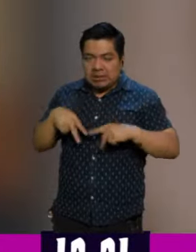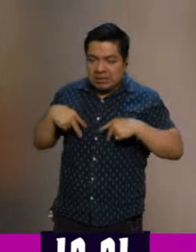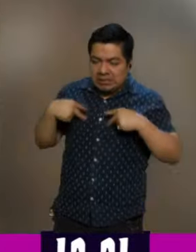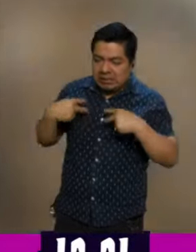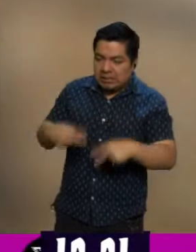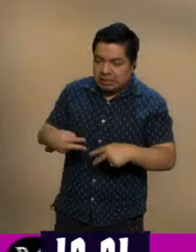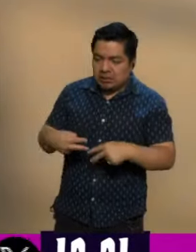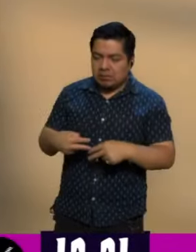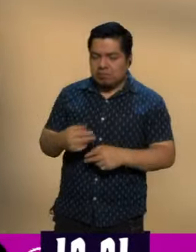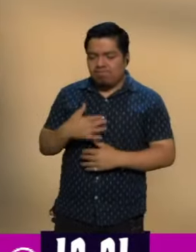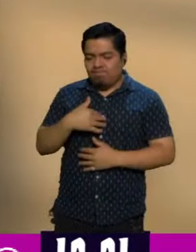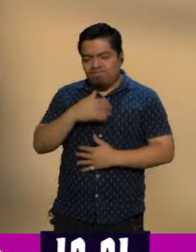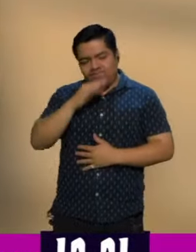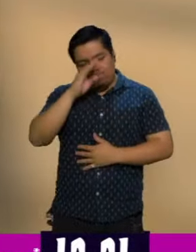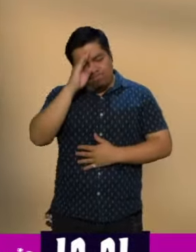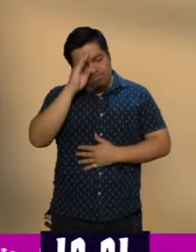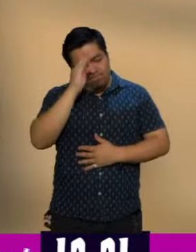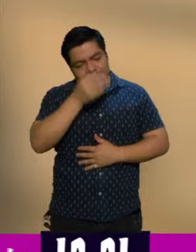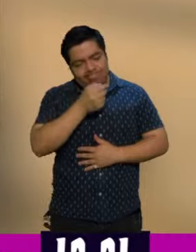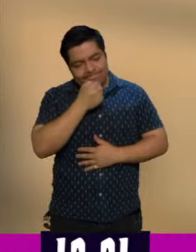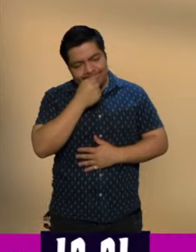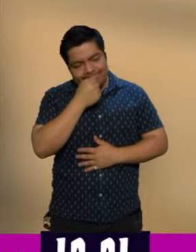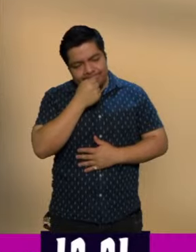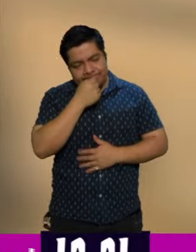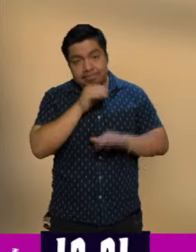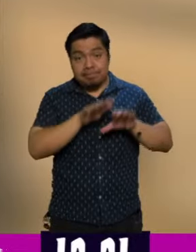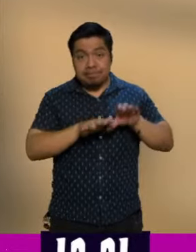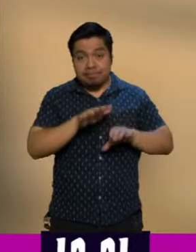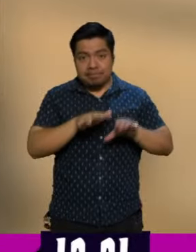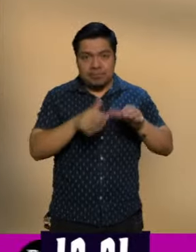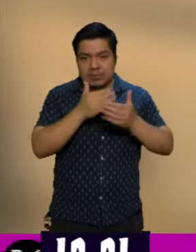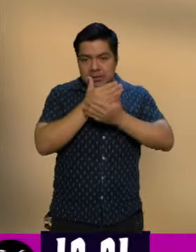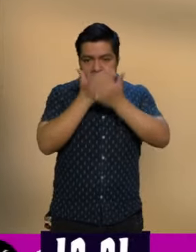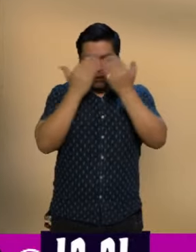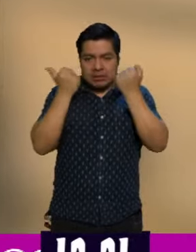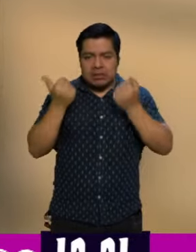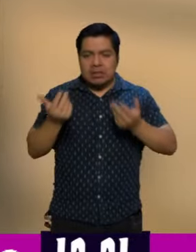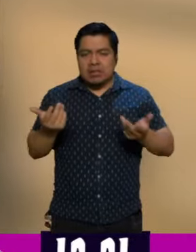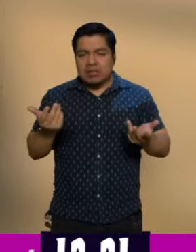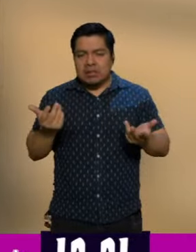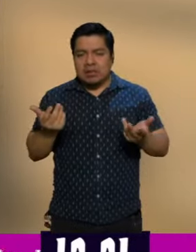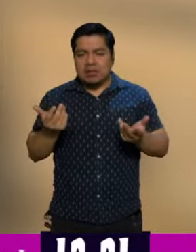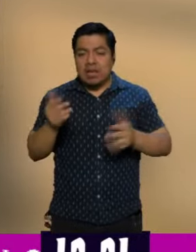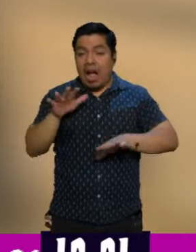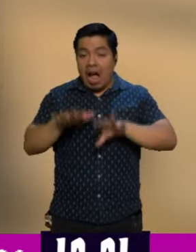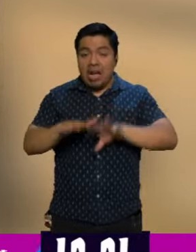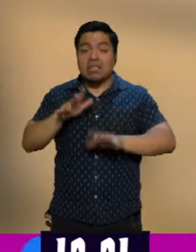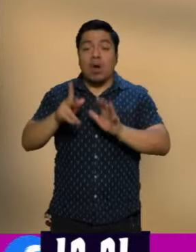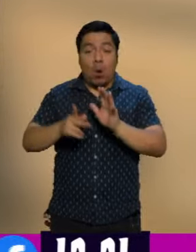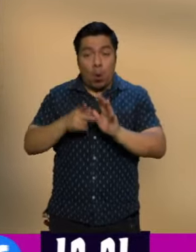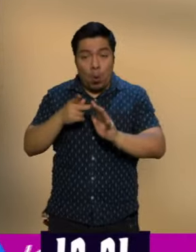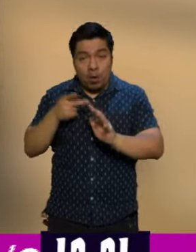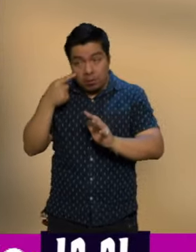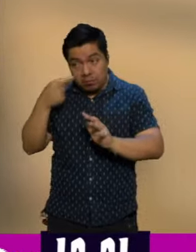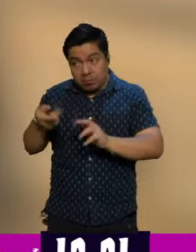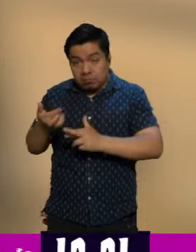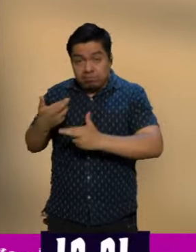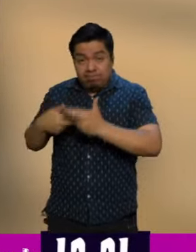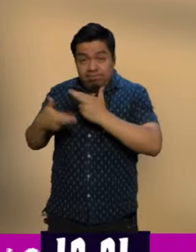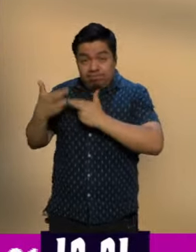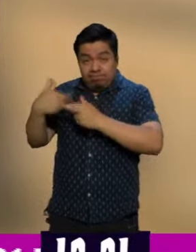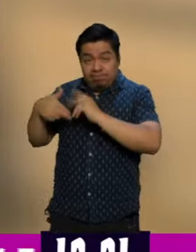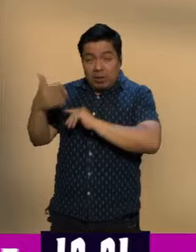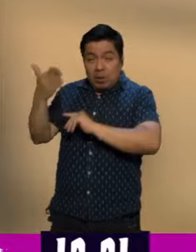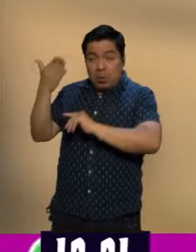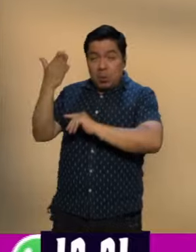and I think we don't realize this, and it takes us back to the beginning to realize how precious